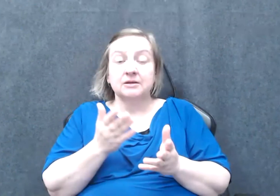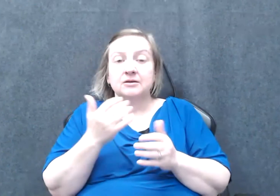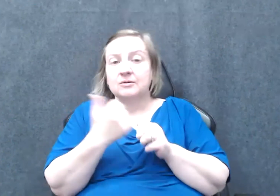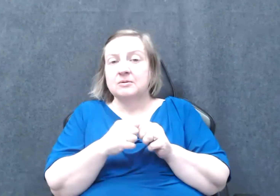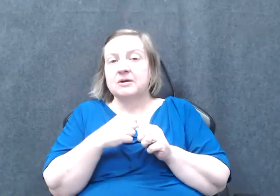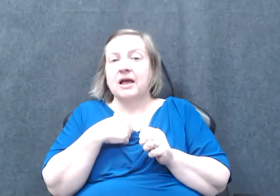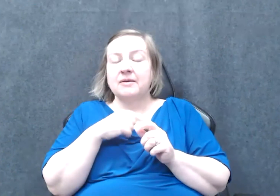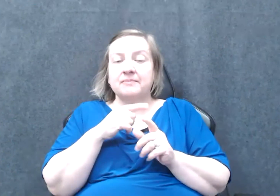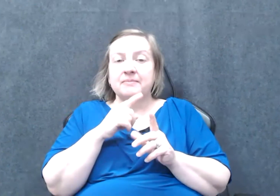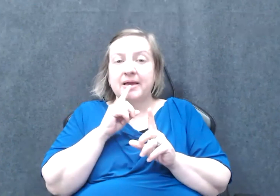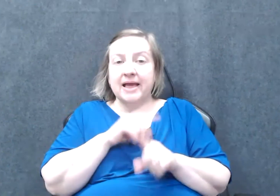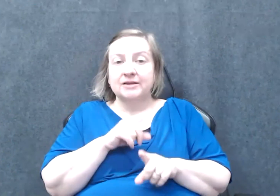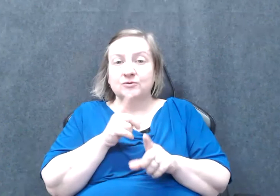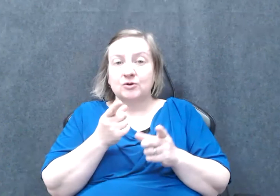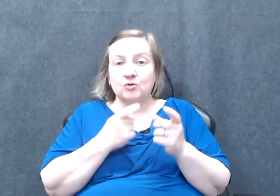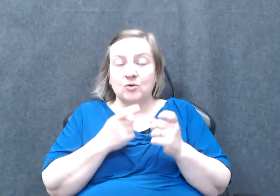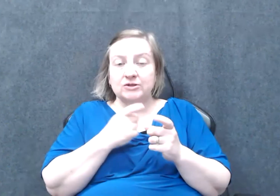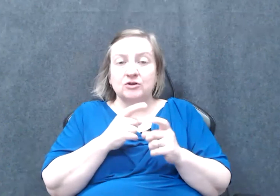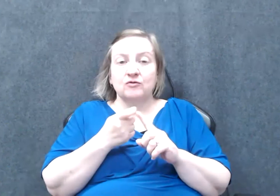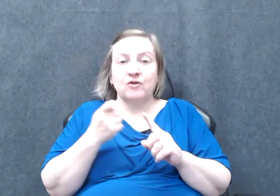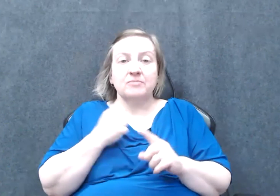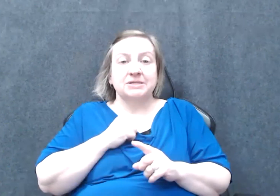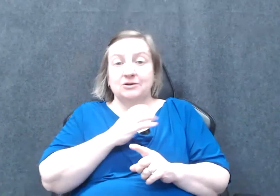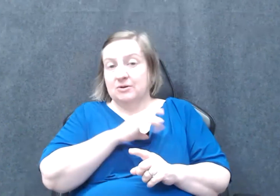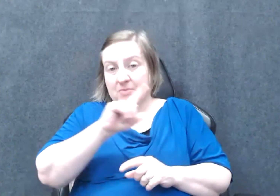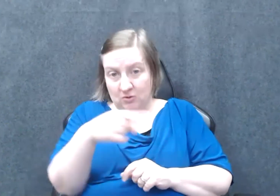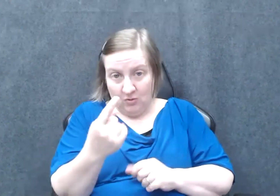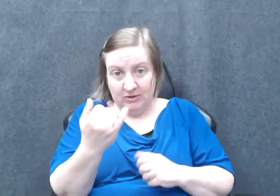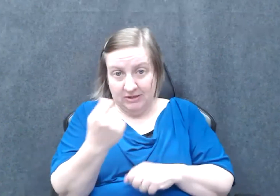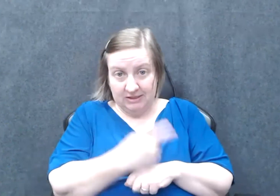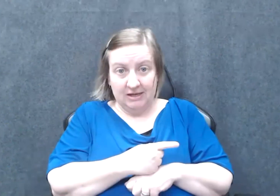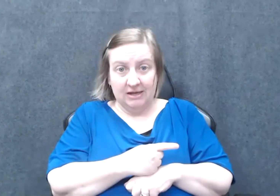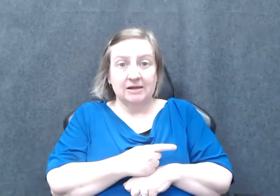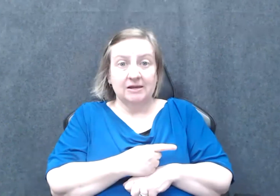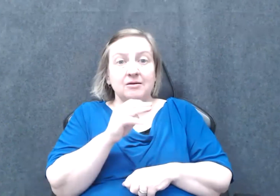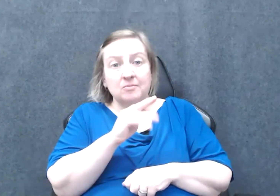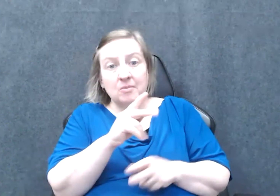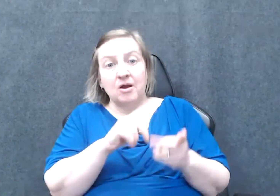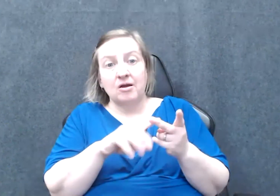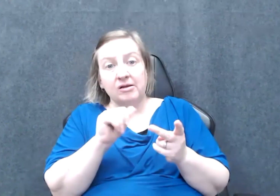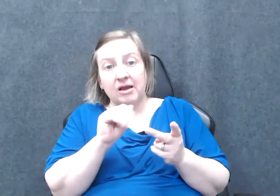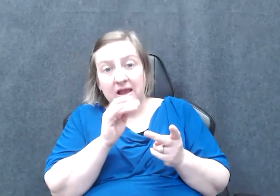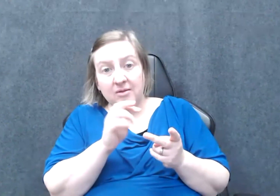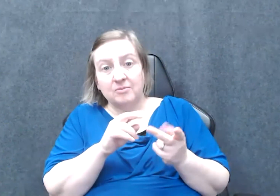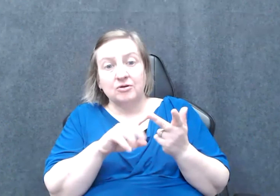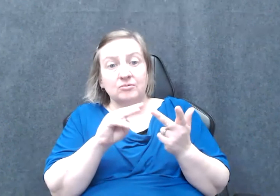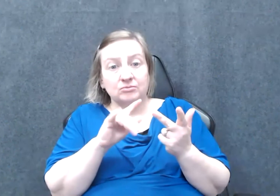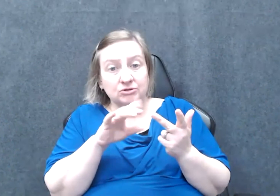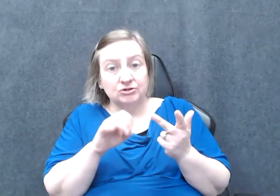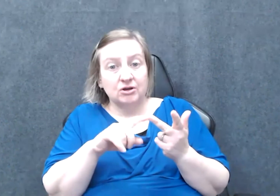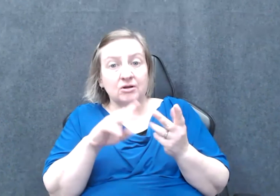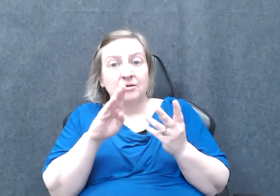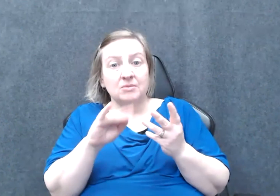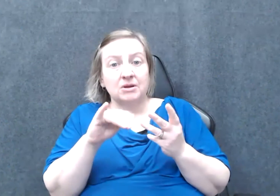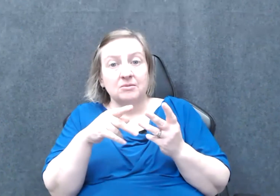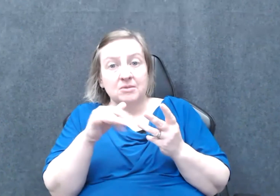taking questions just from steering committee members today. So Mark, Amber, Michelle, Bipasha, Senator